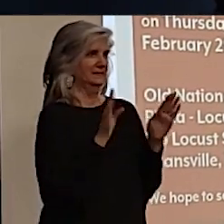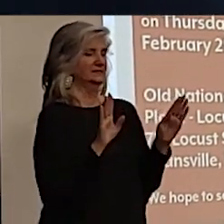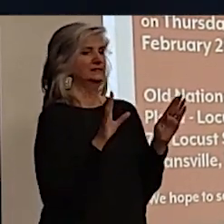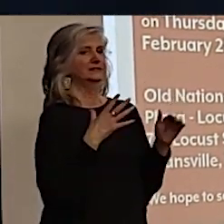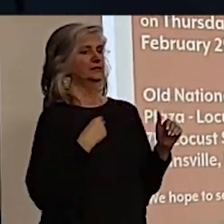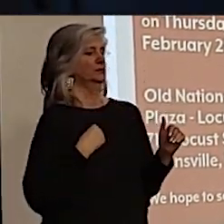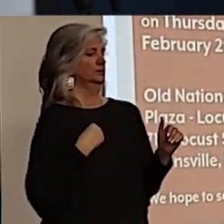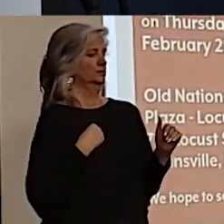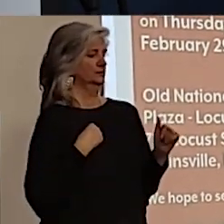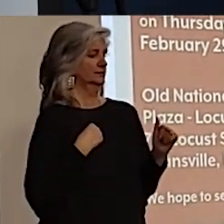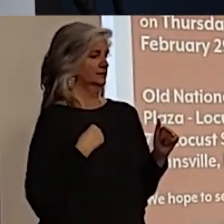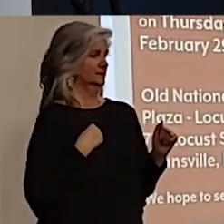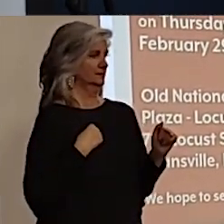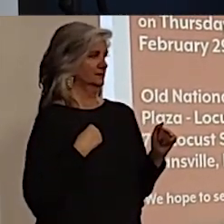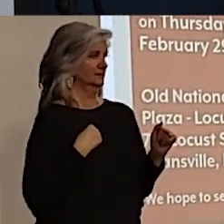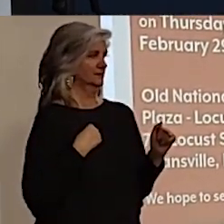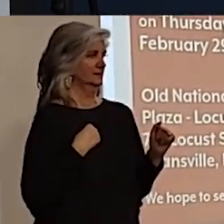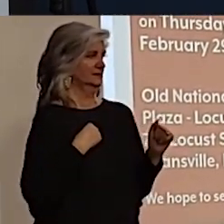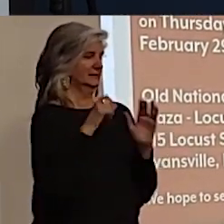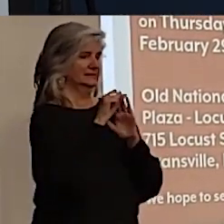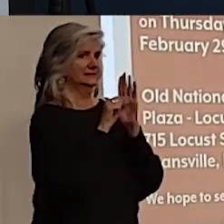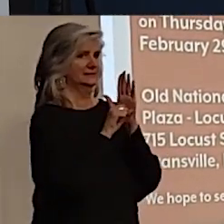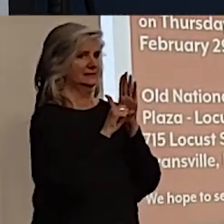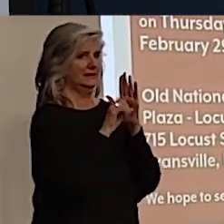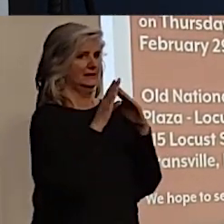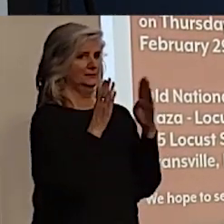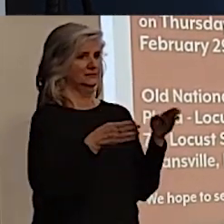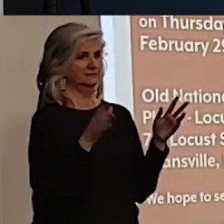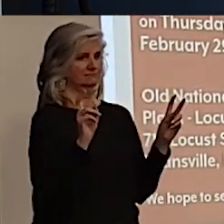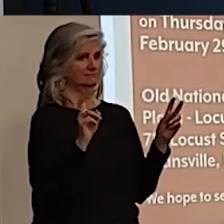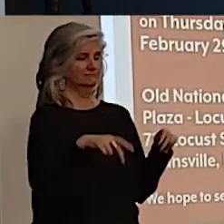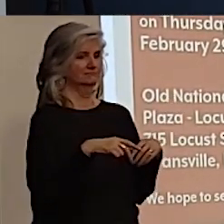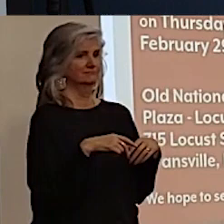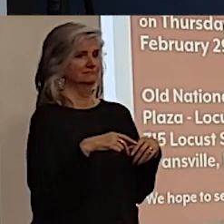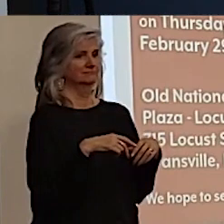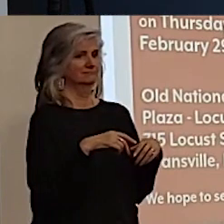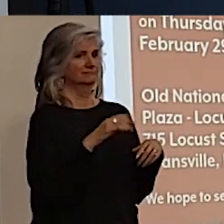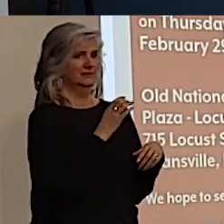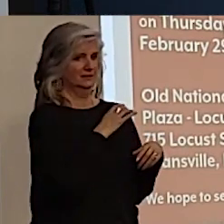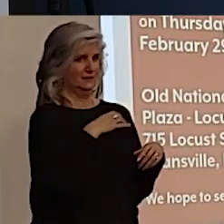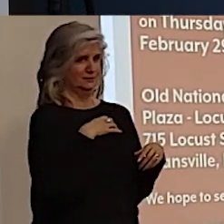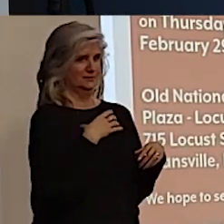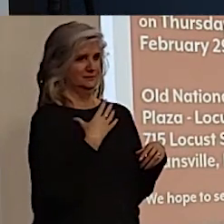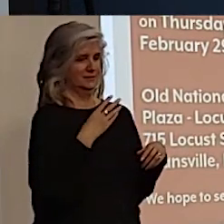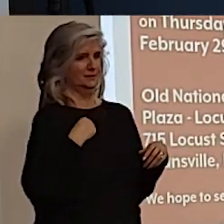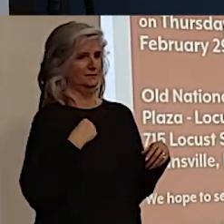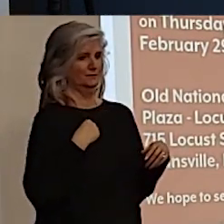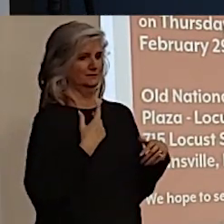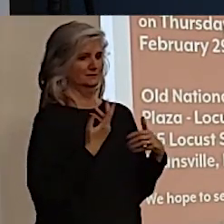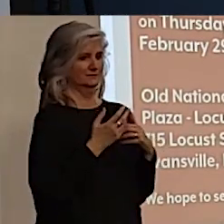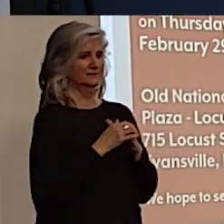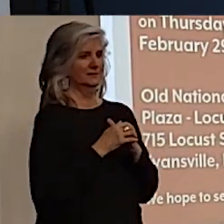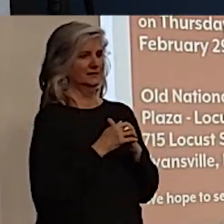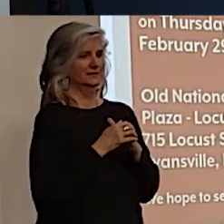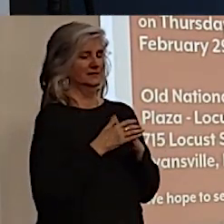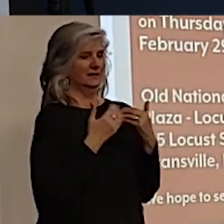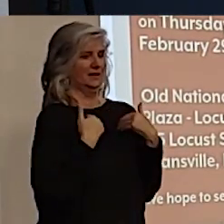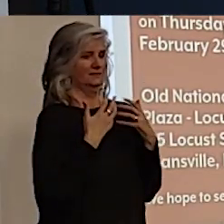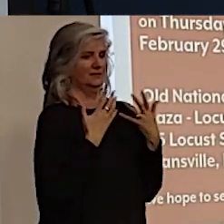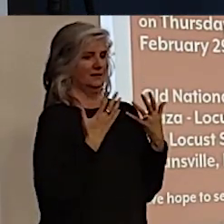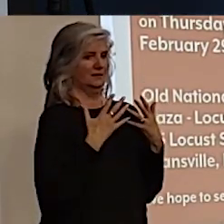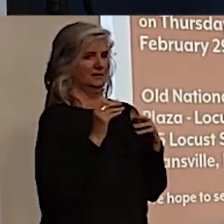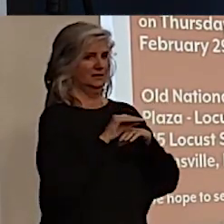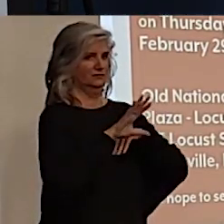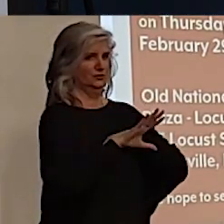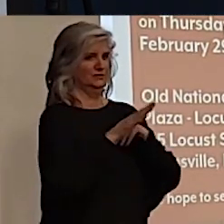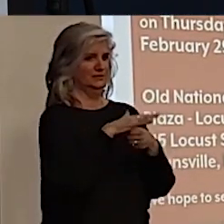own the state house. They generally own the congressional delegations, and they have lots of influence